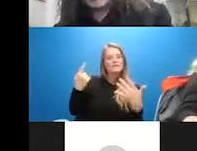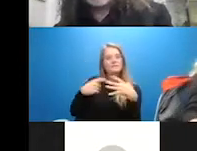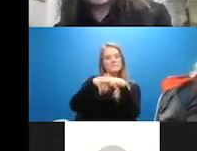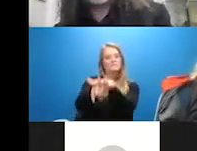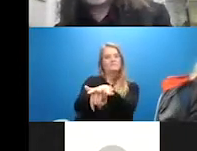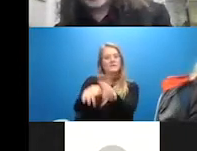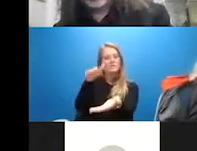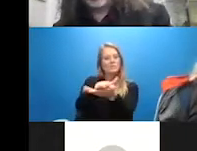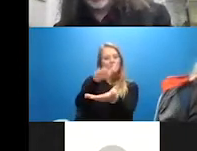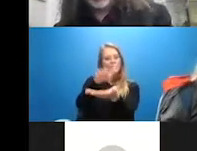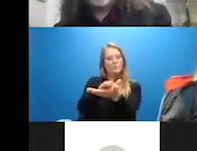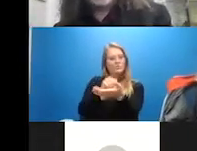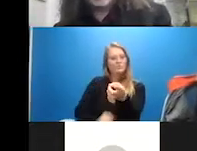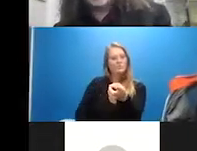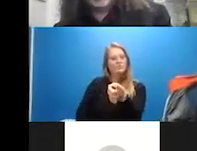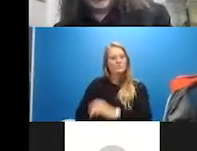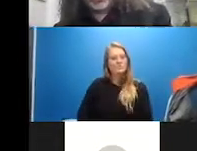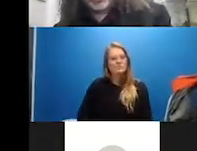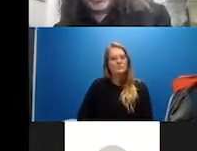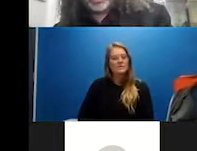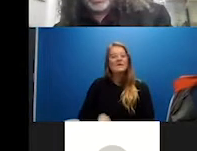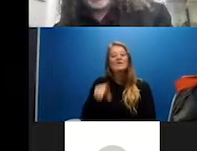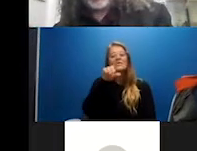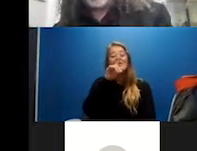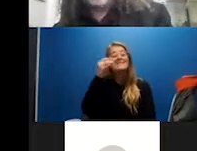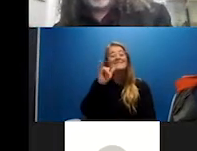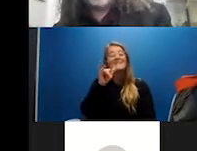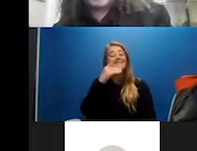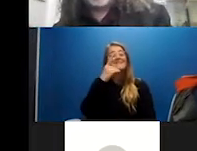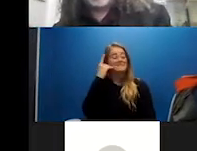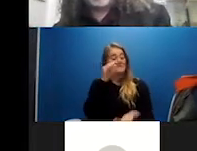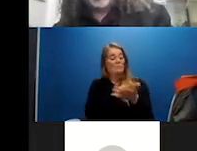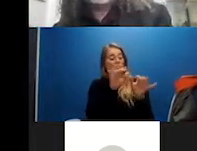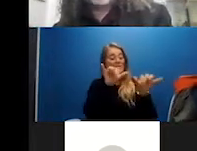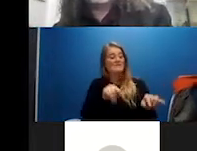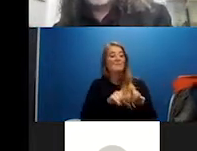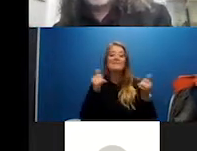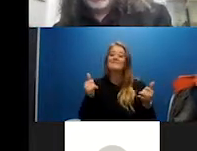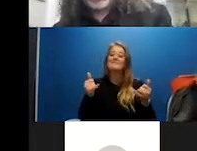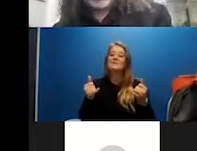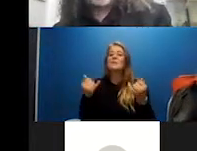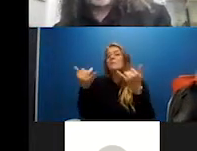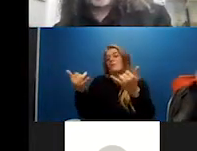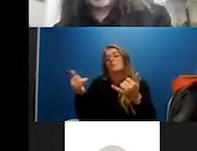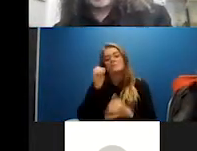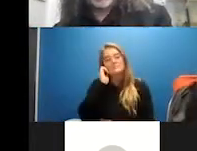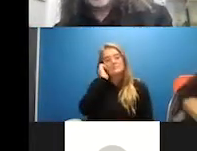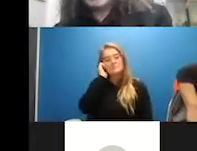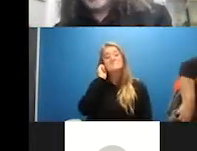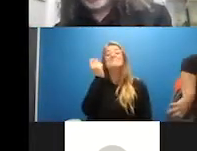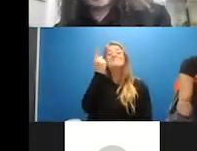is just a decentralization of the Indian school system. Now, I want to be very, very clear. There are magnificent foster